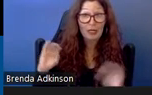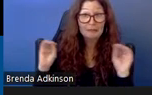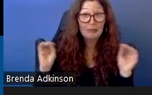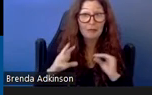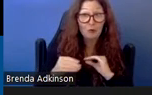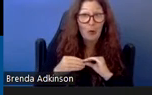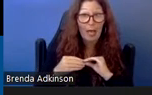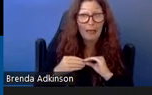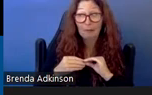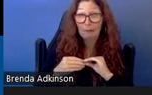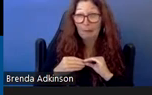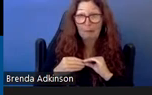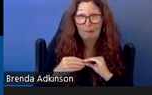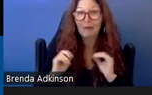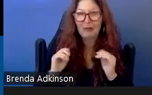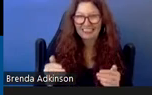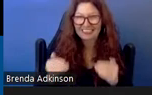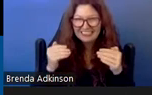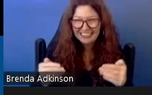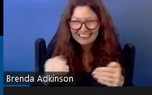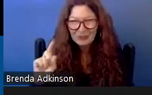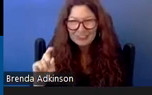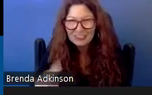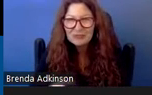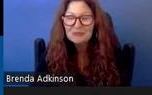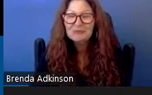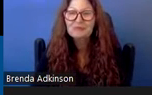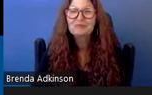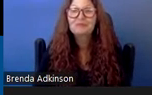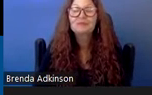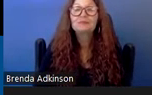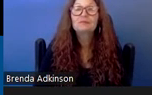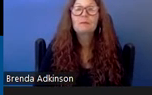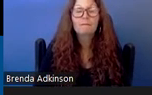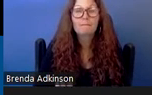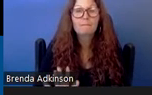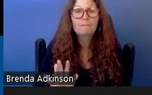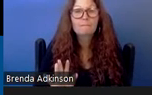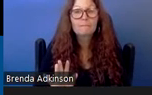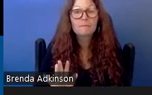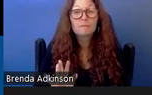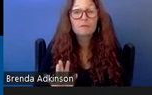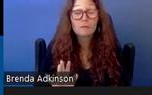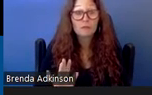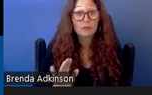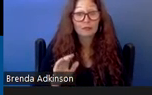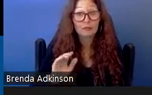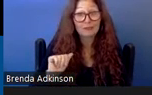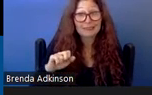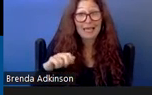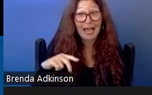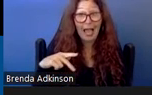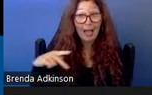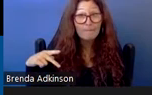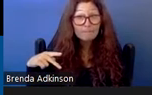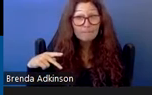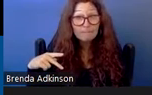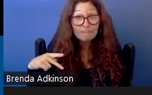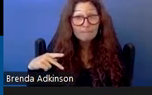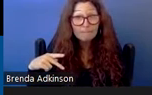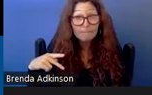along. The next question is, does the application need